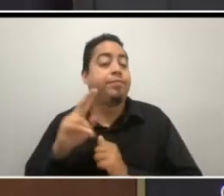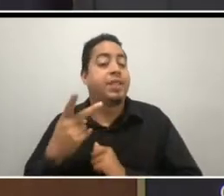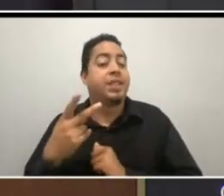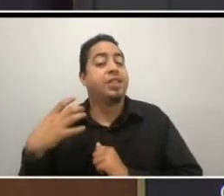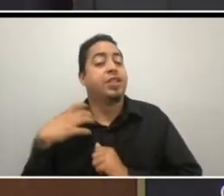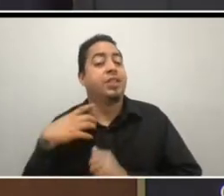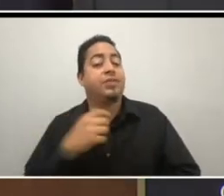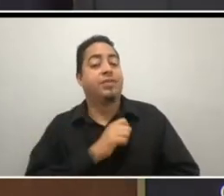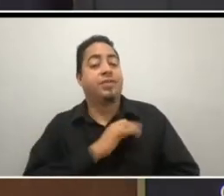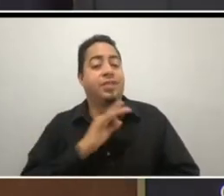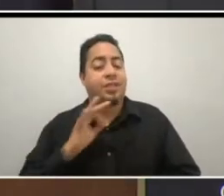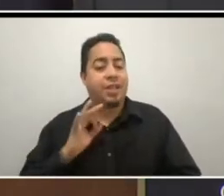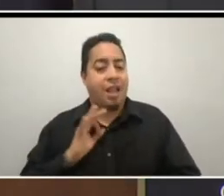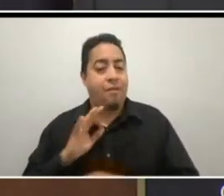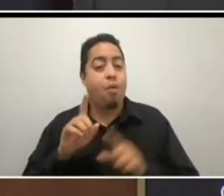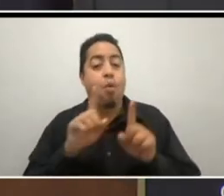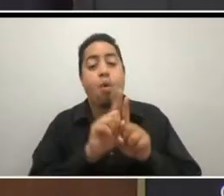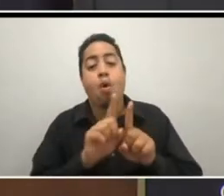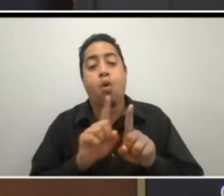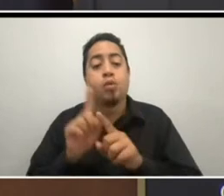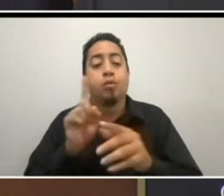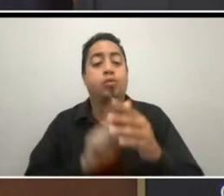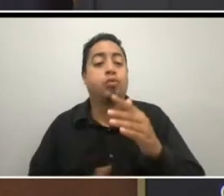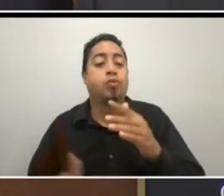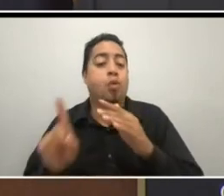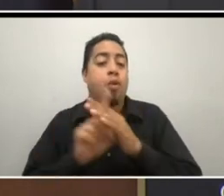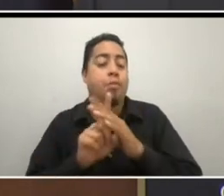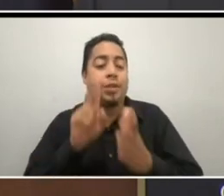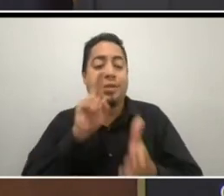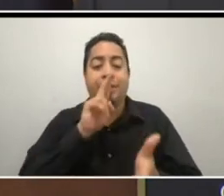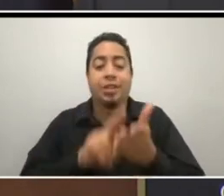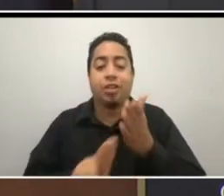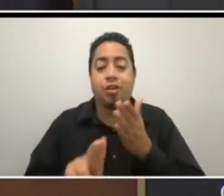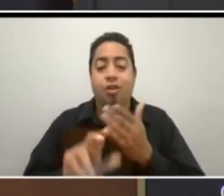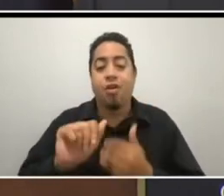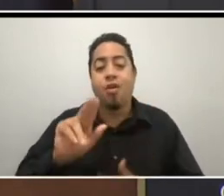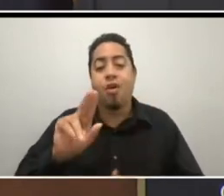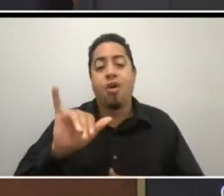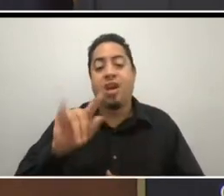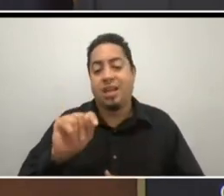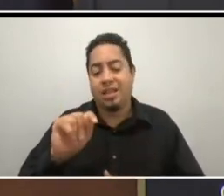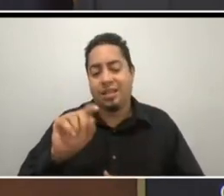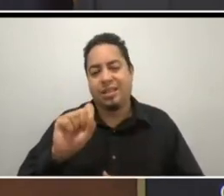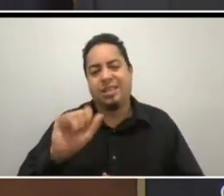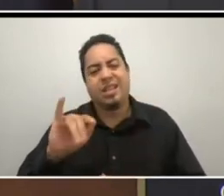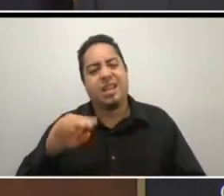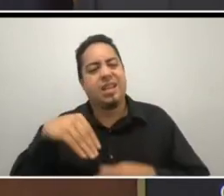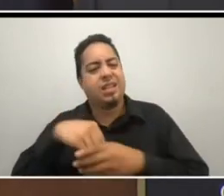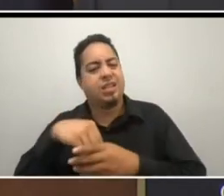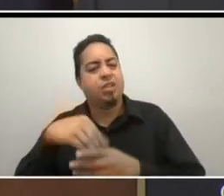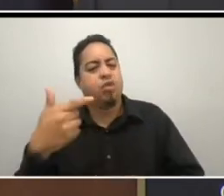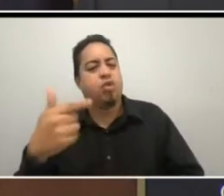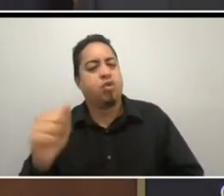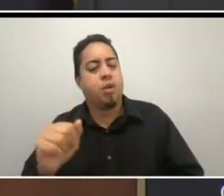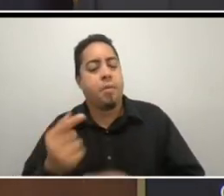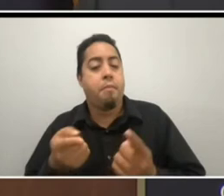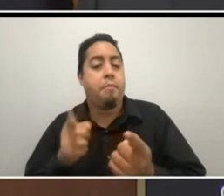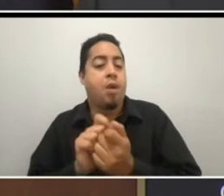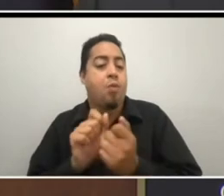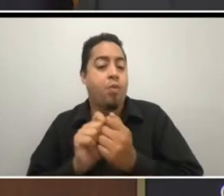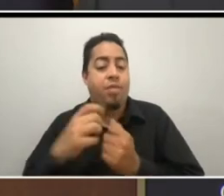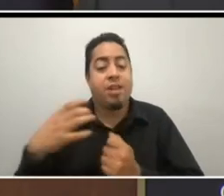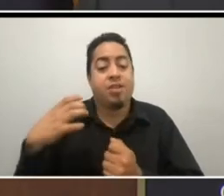the extraordinary step of showing up at a signature audit site in Georgia, where he met with Secretary Raffensperger's chief